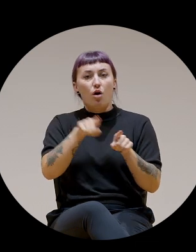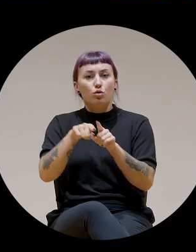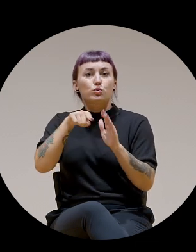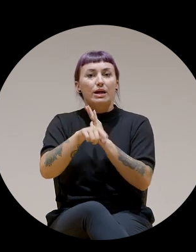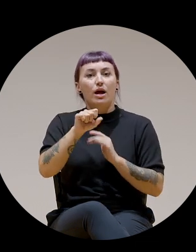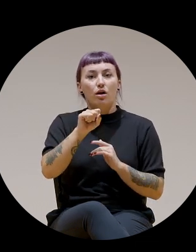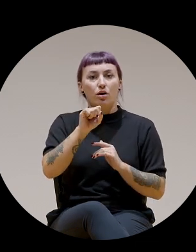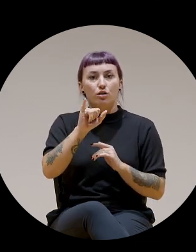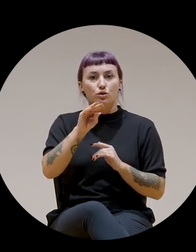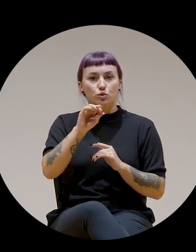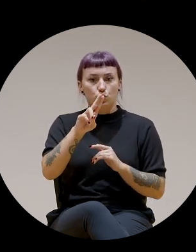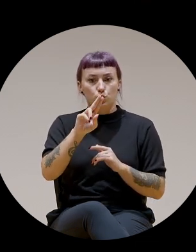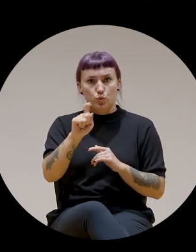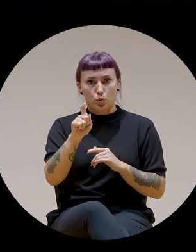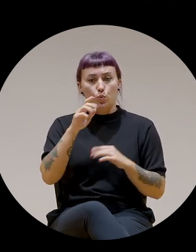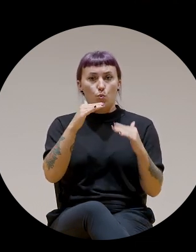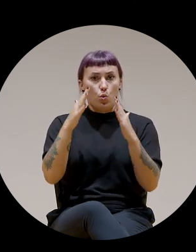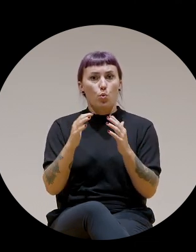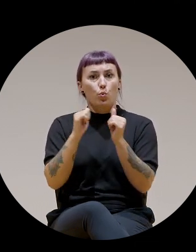warrior with his lance to